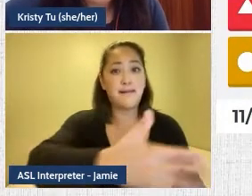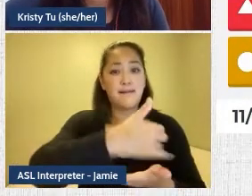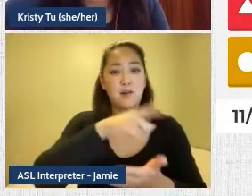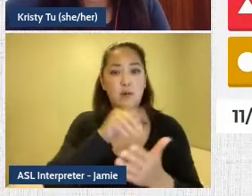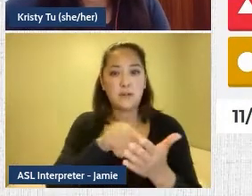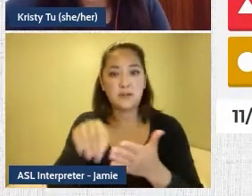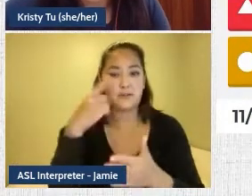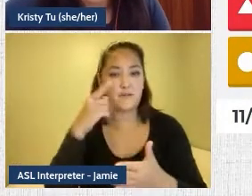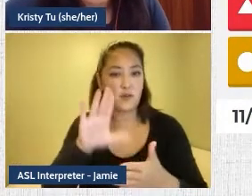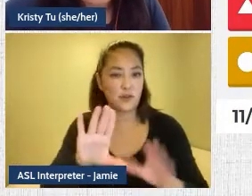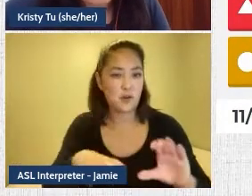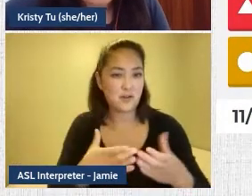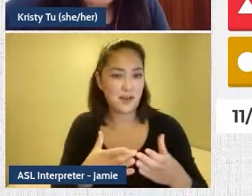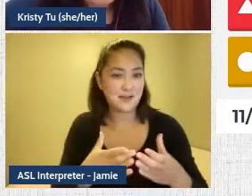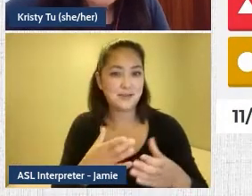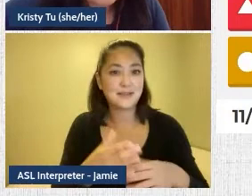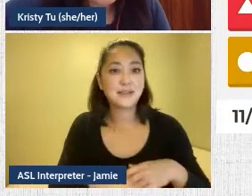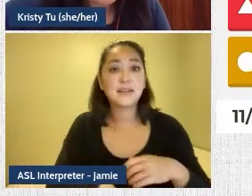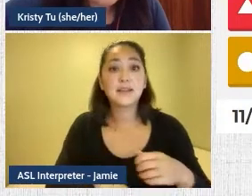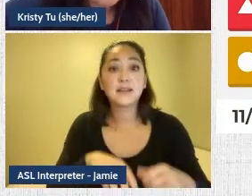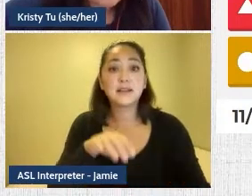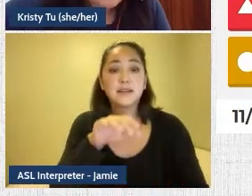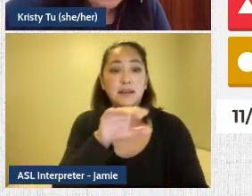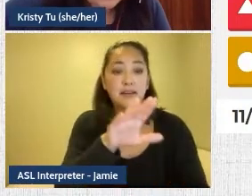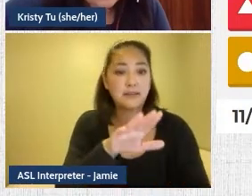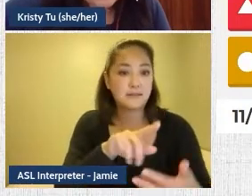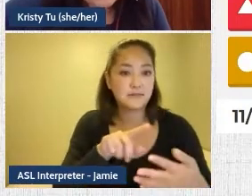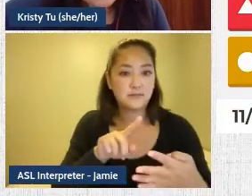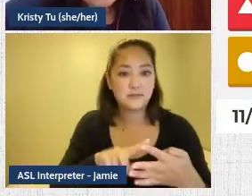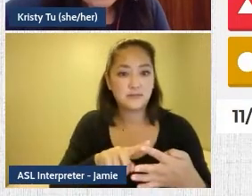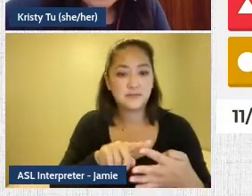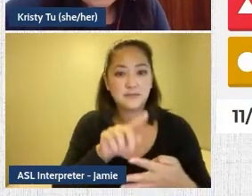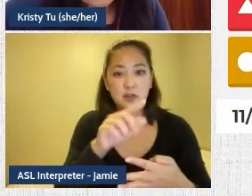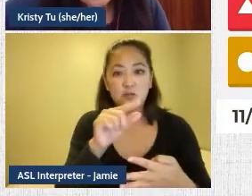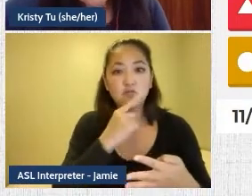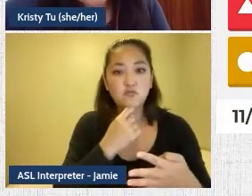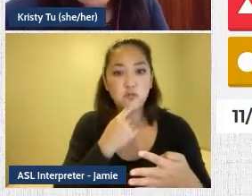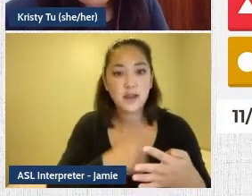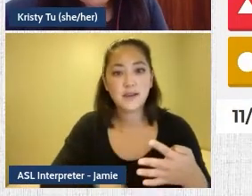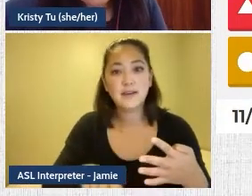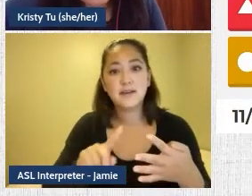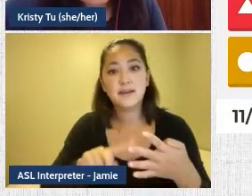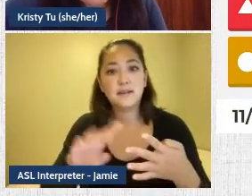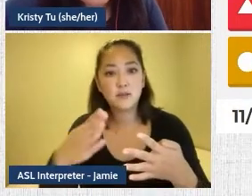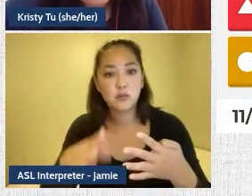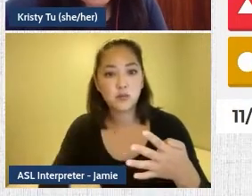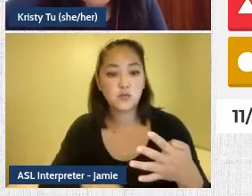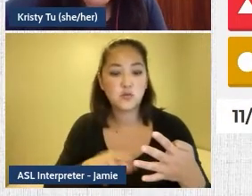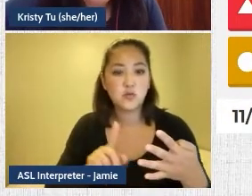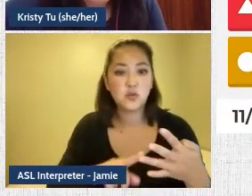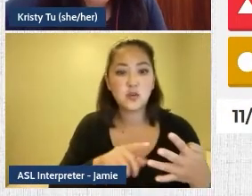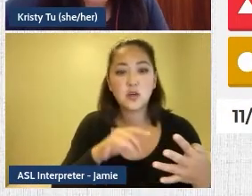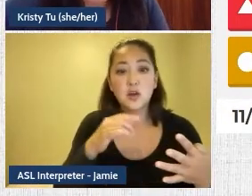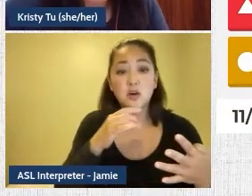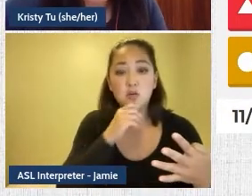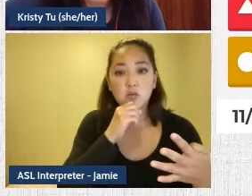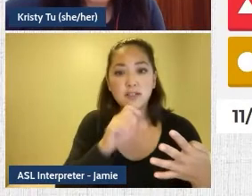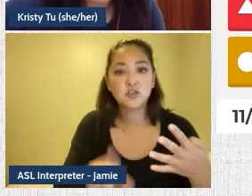fund? Was it Sci 59, Sci 50, Sci 68, or Sci 48 and a